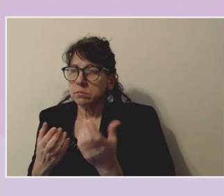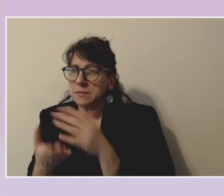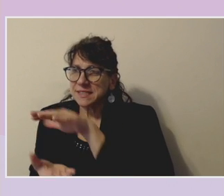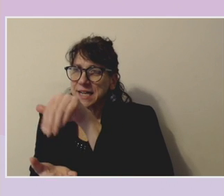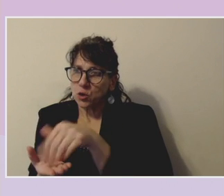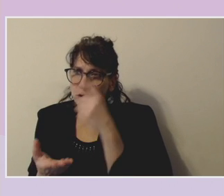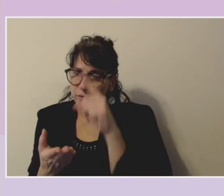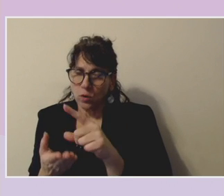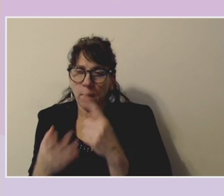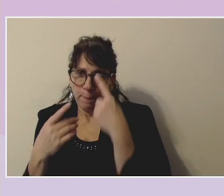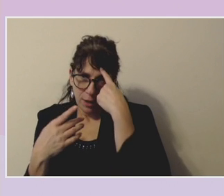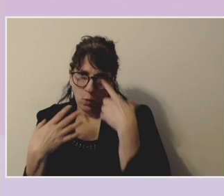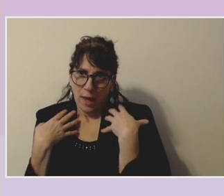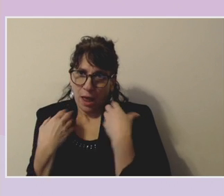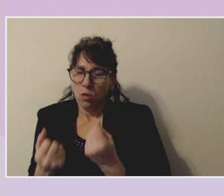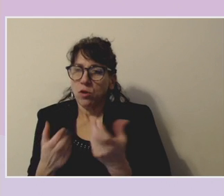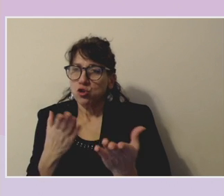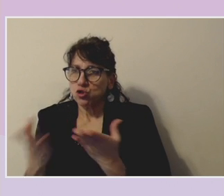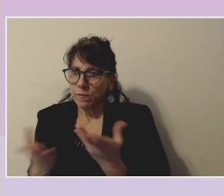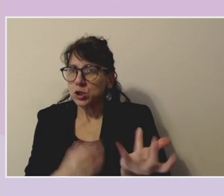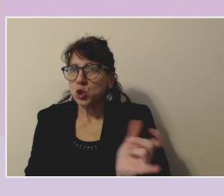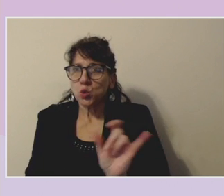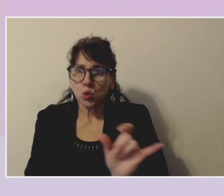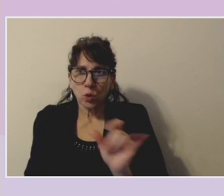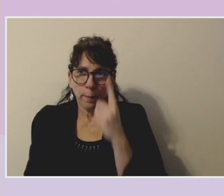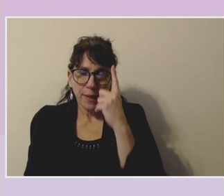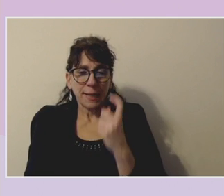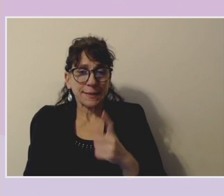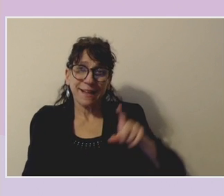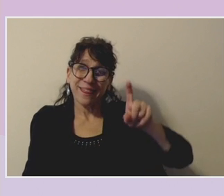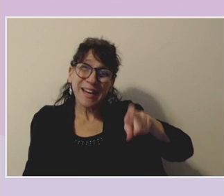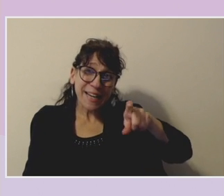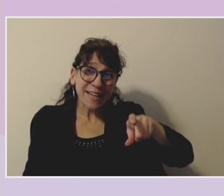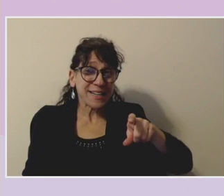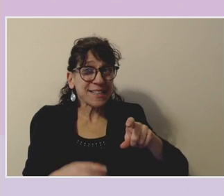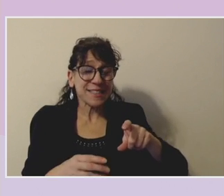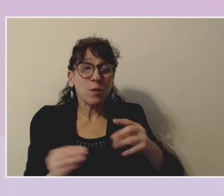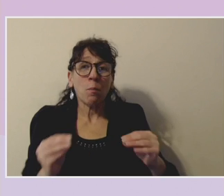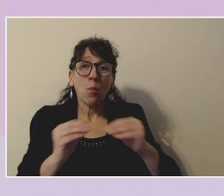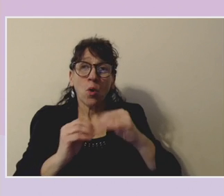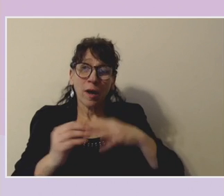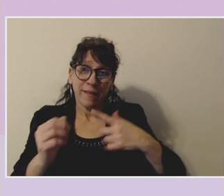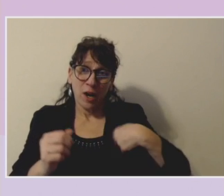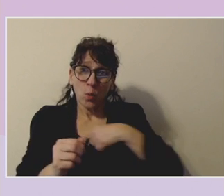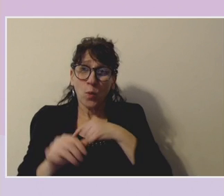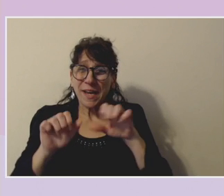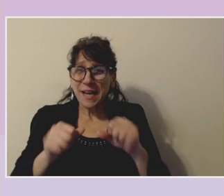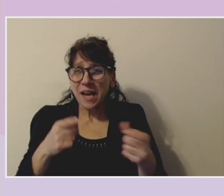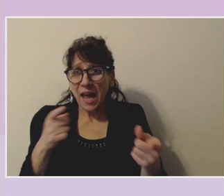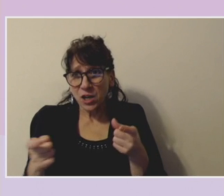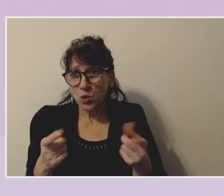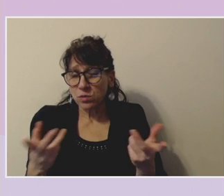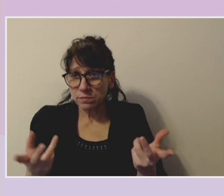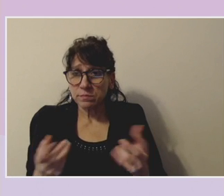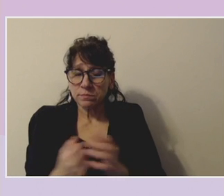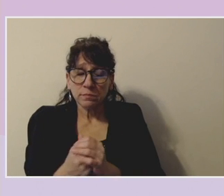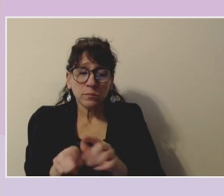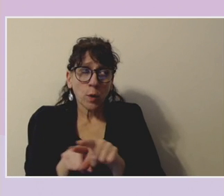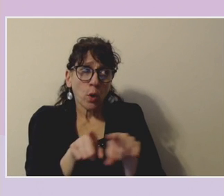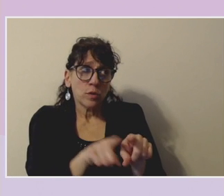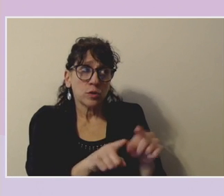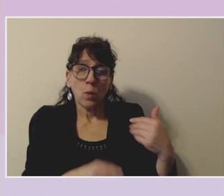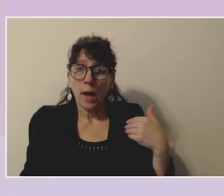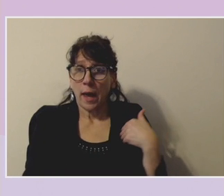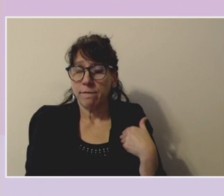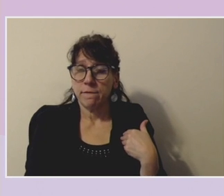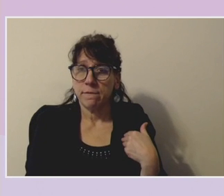because the need of it is so much more than we can handle. We also have